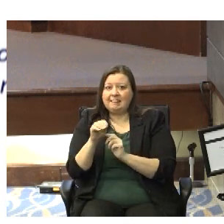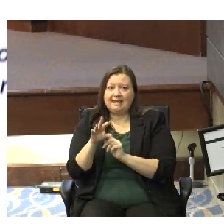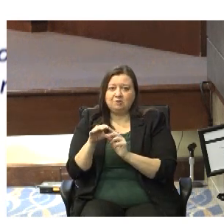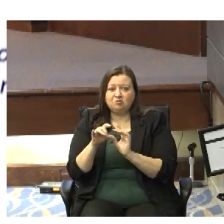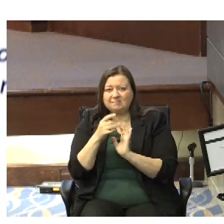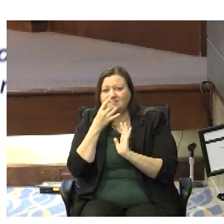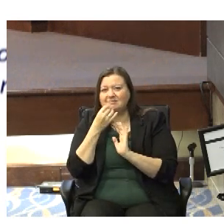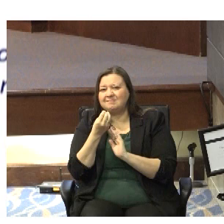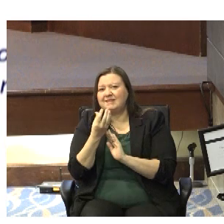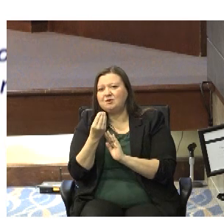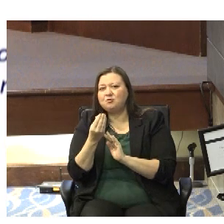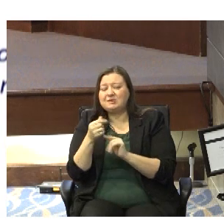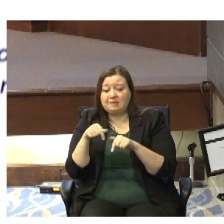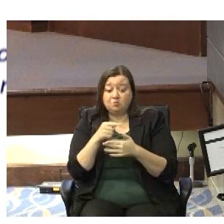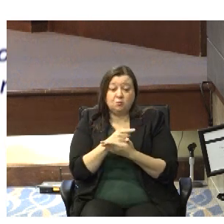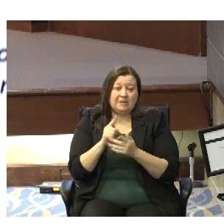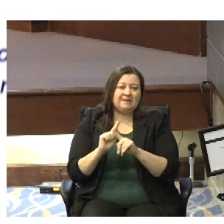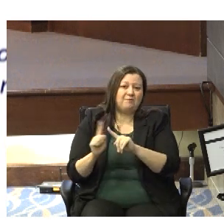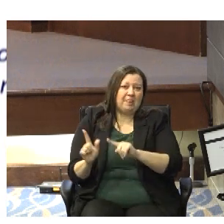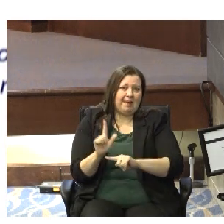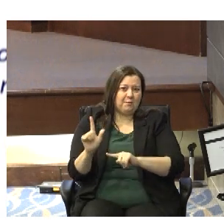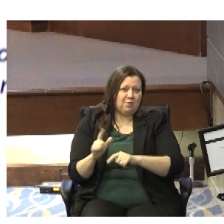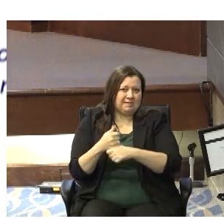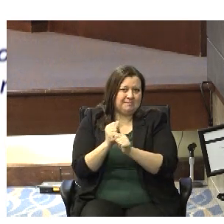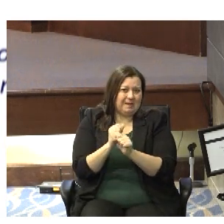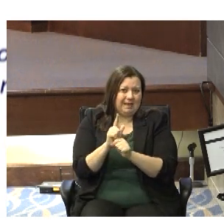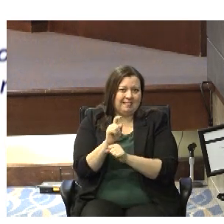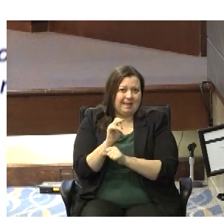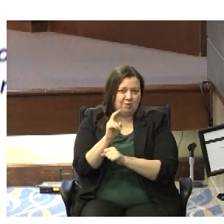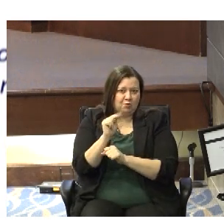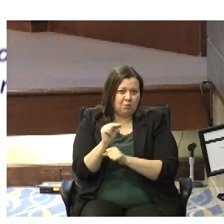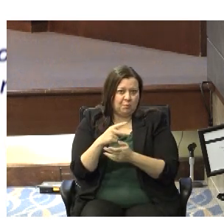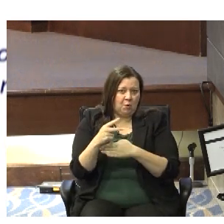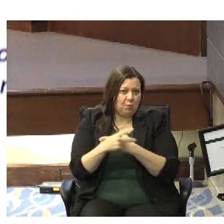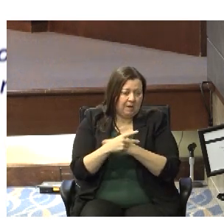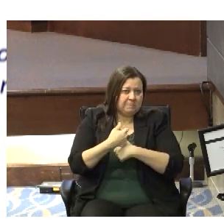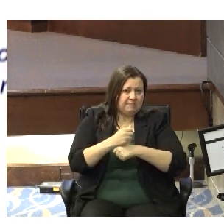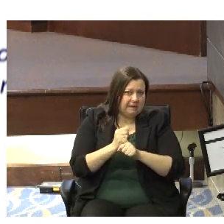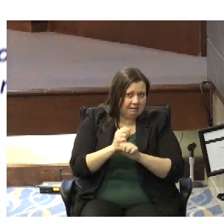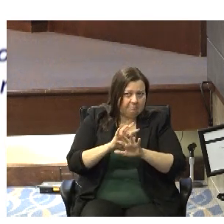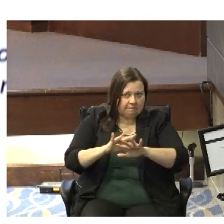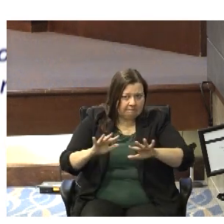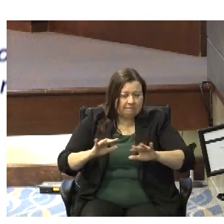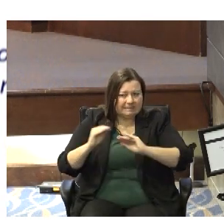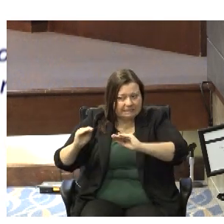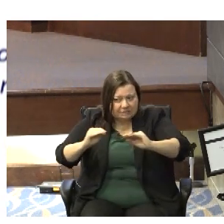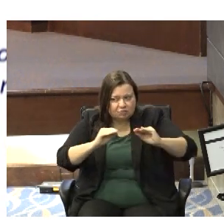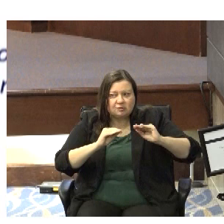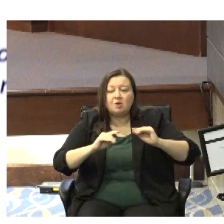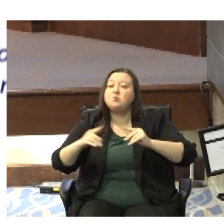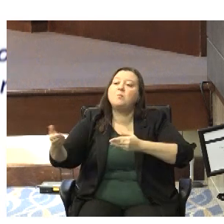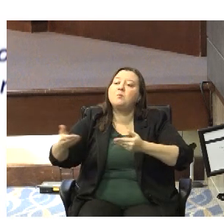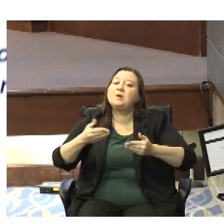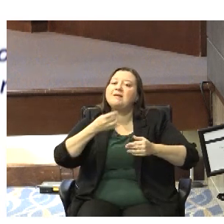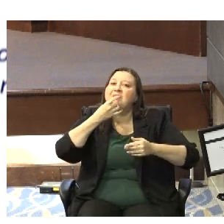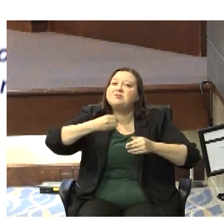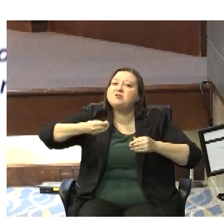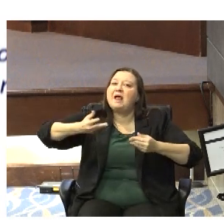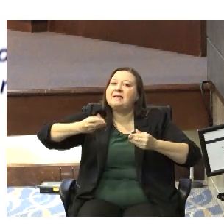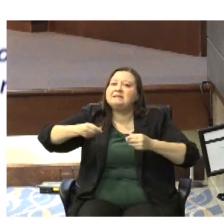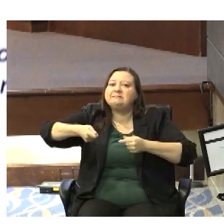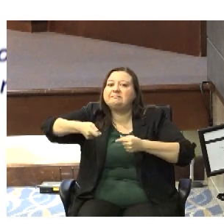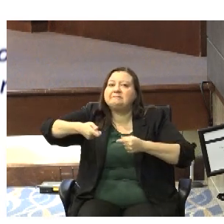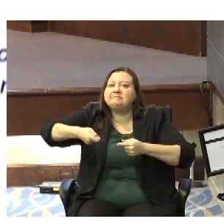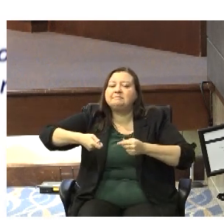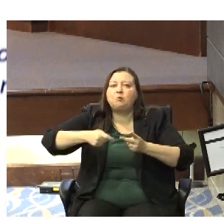at the different libraries. They're doing lantern programs. You can also bring a flashlight. You can